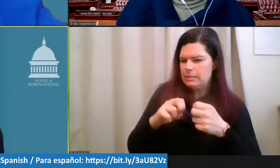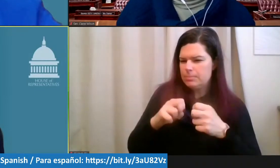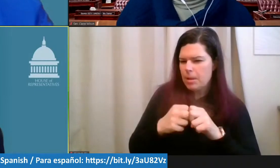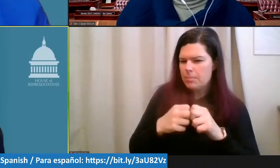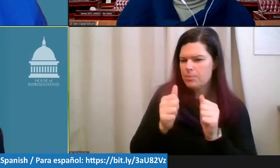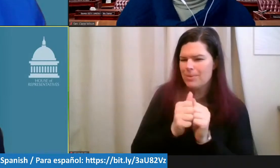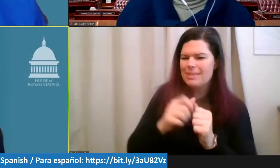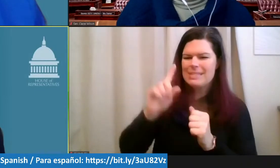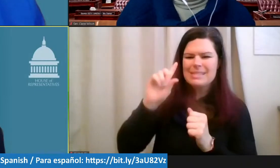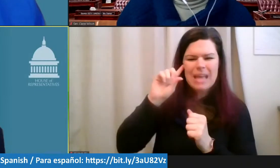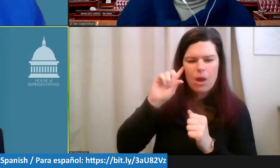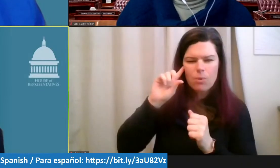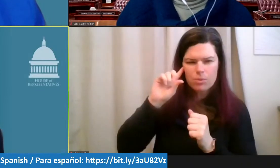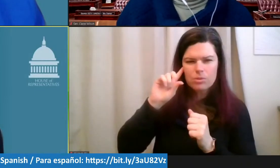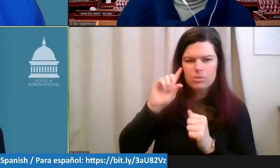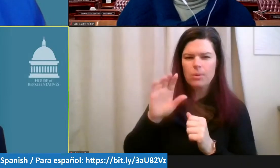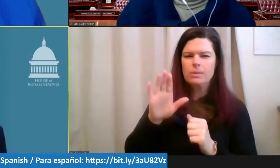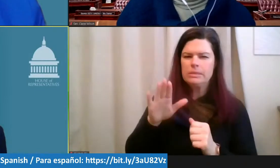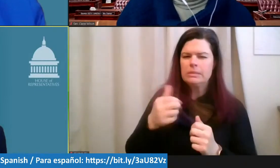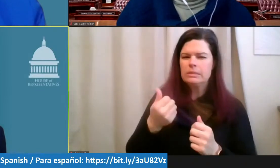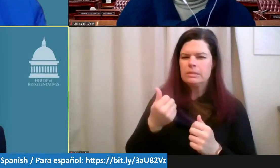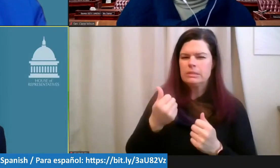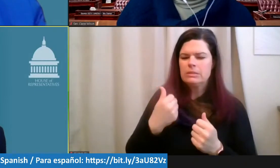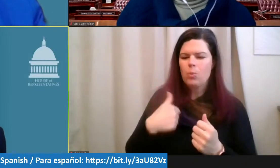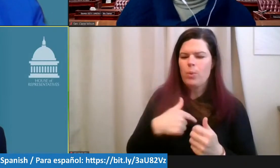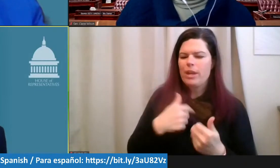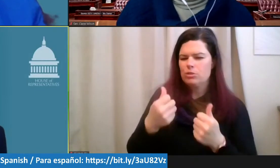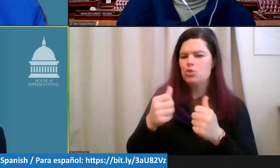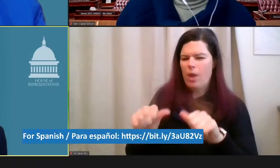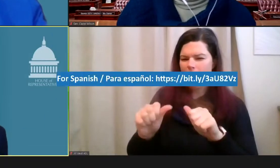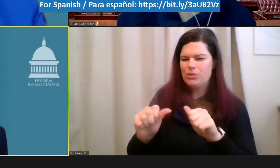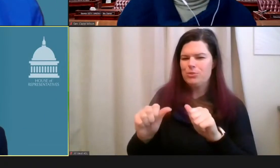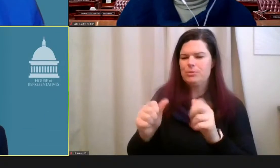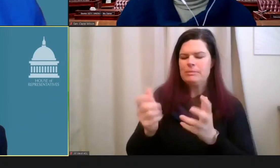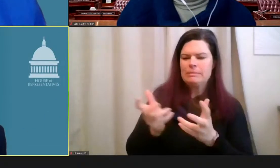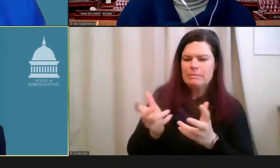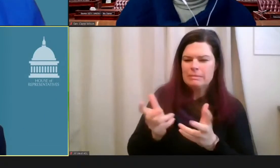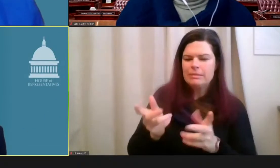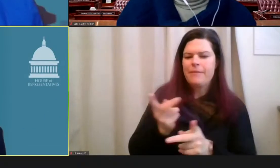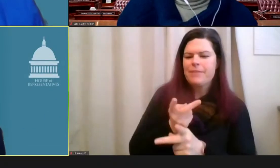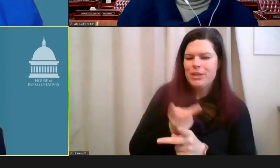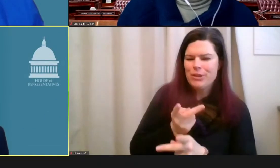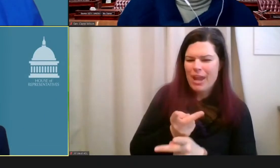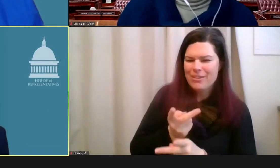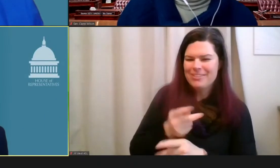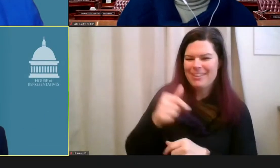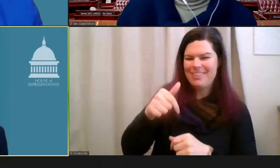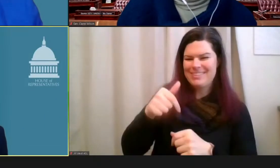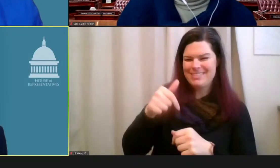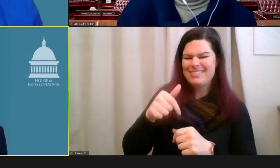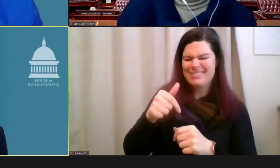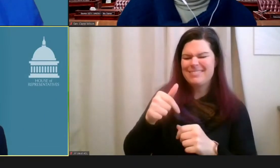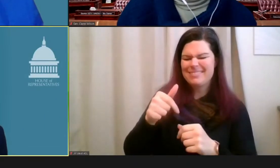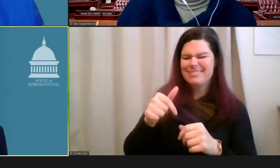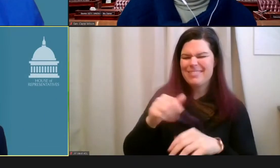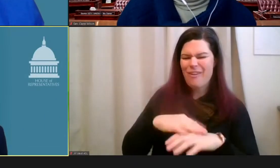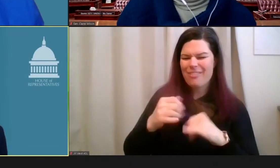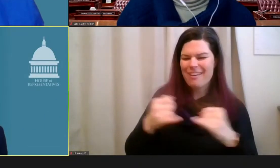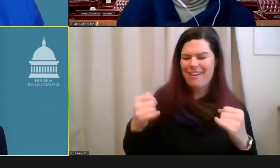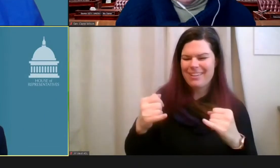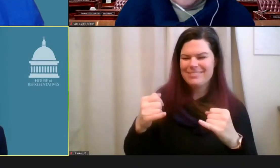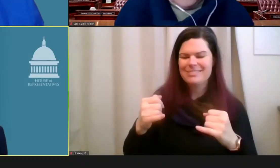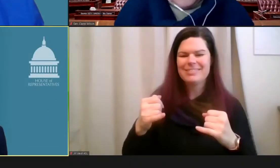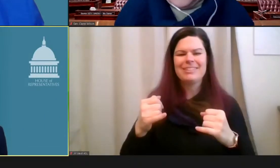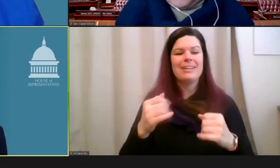let everyone know, bear with us as we're navigating this digisphere for our town hall. My name is Jesse